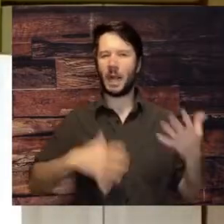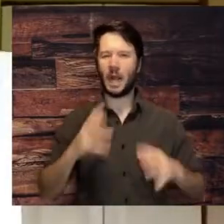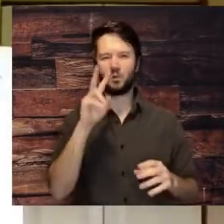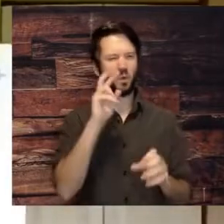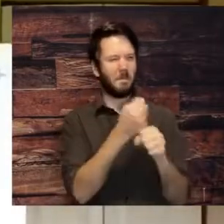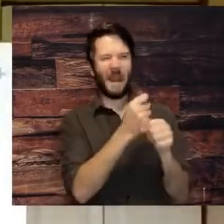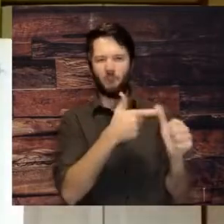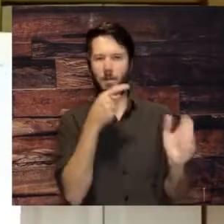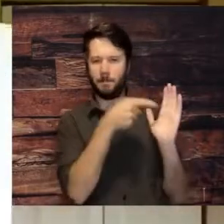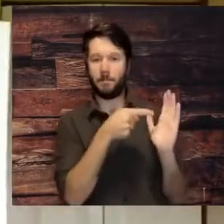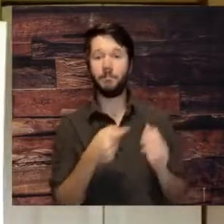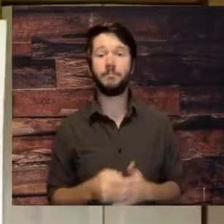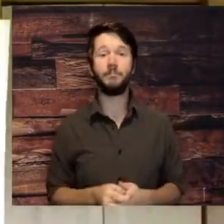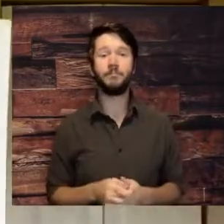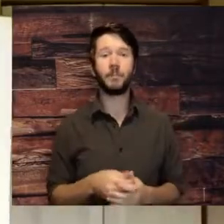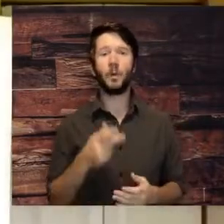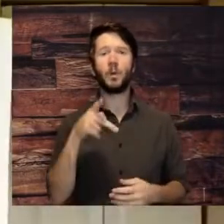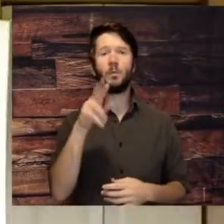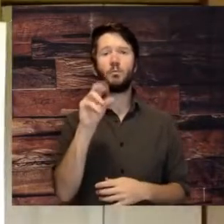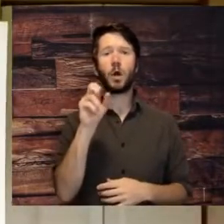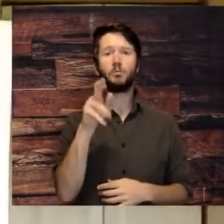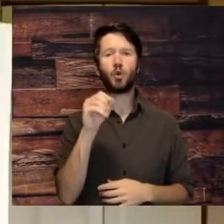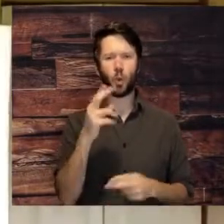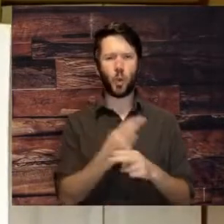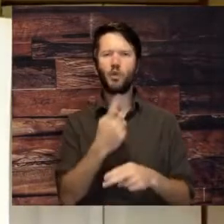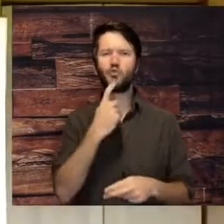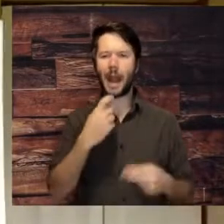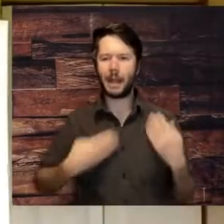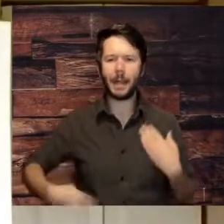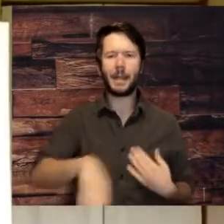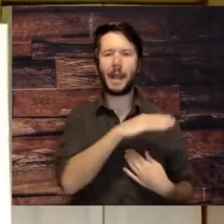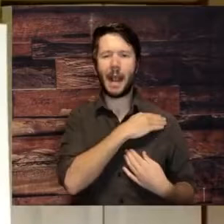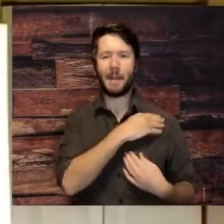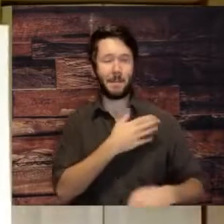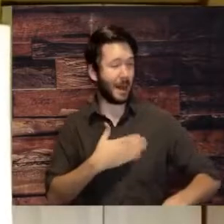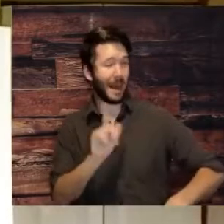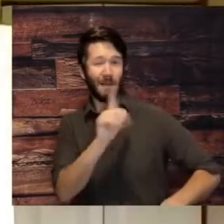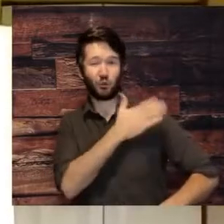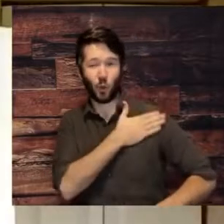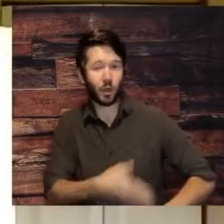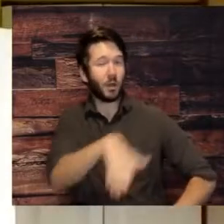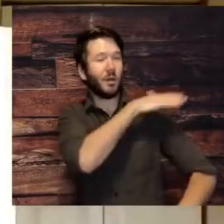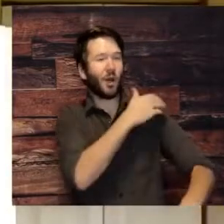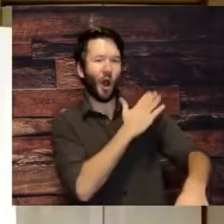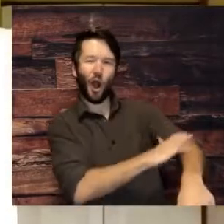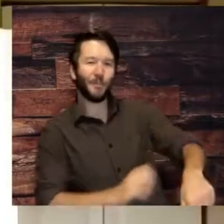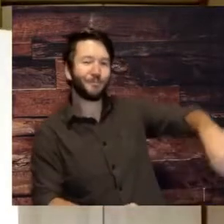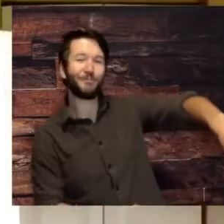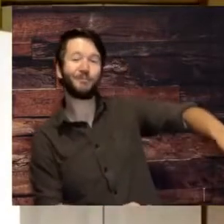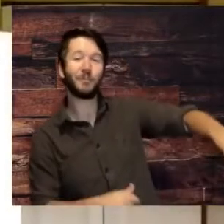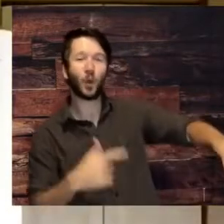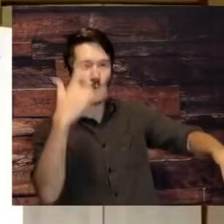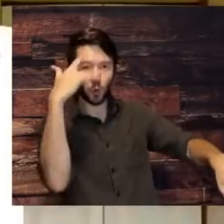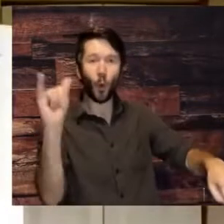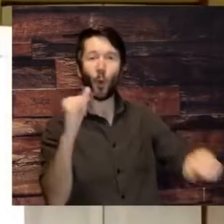samples I'd want the costume to be made out of. Prospero is wearing a burgundy cape that's tied over his left shoulder with an arm holding